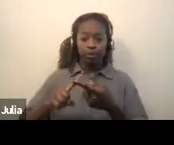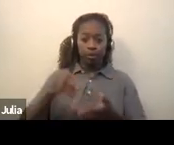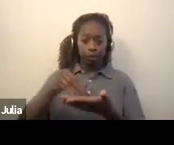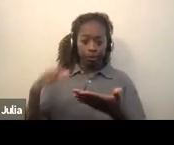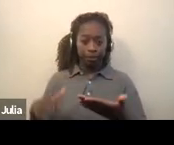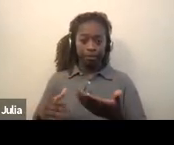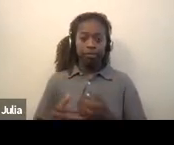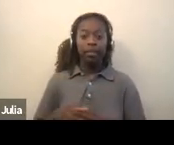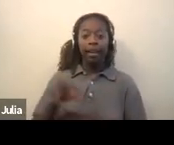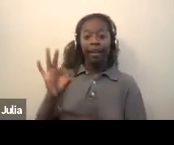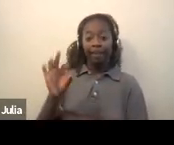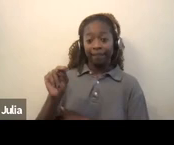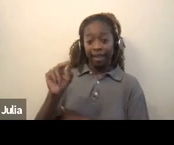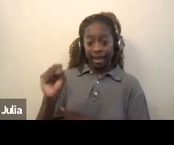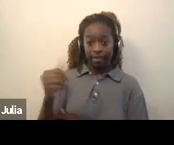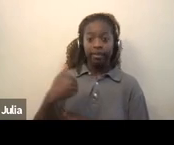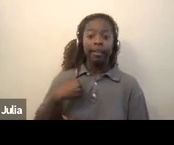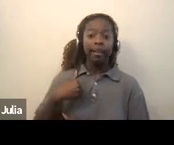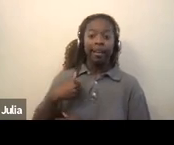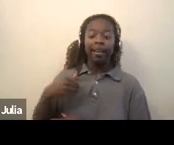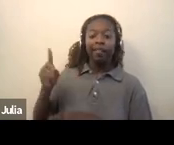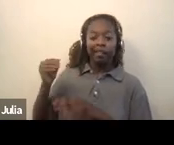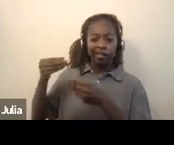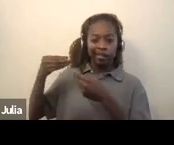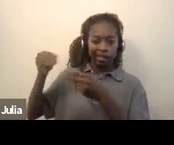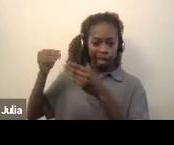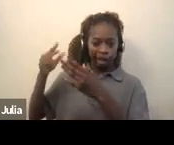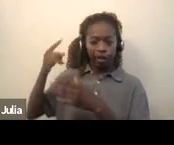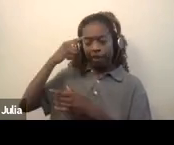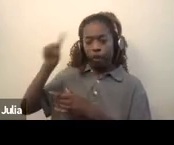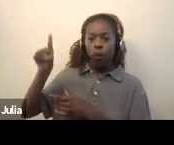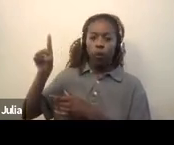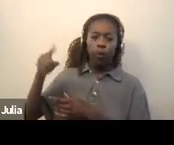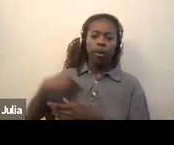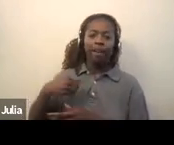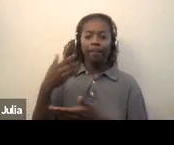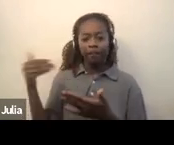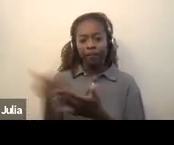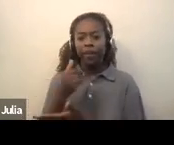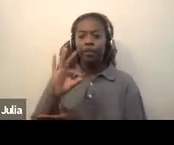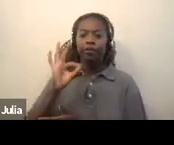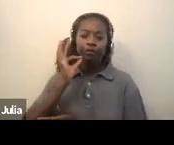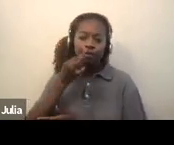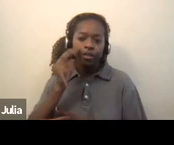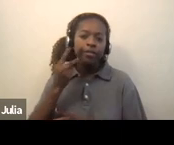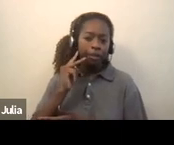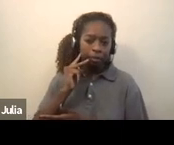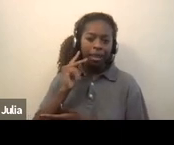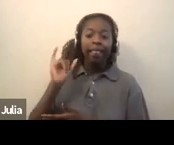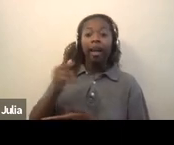fns has a produce supplier for fresh foods fruits and vegetables and is delivering directly to our warehouse